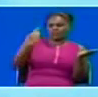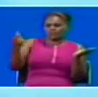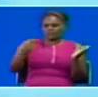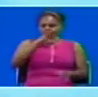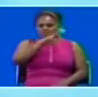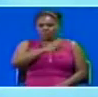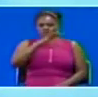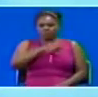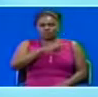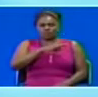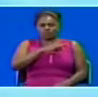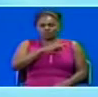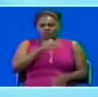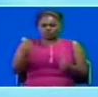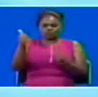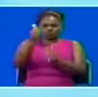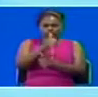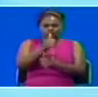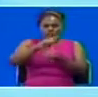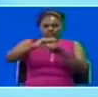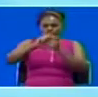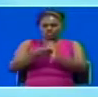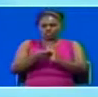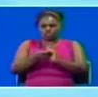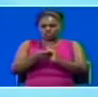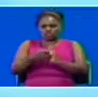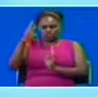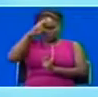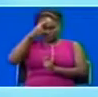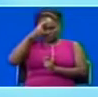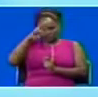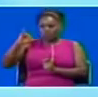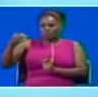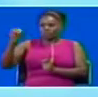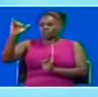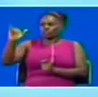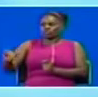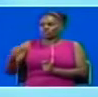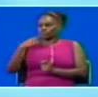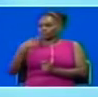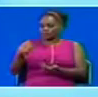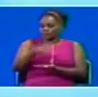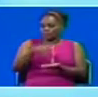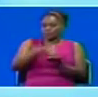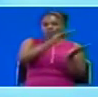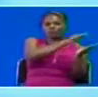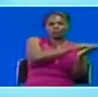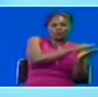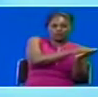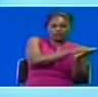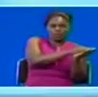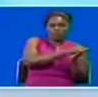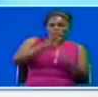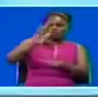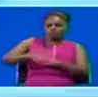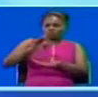went over the roof through reverse repos. As Joy Doreen Biira reports, the central bank is said to have made an